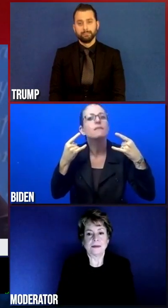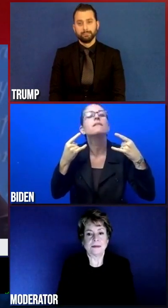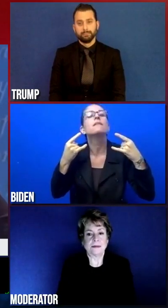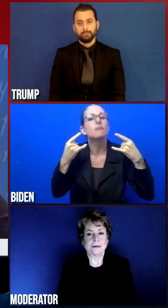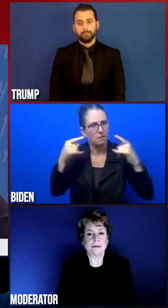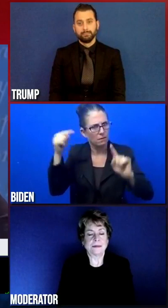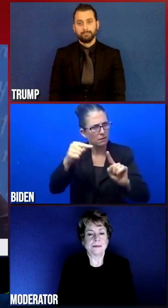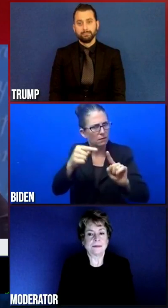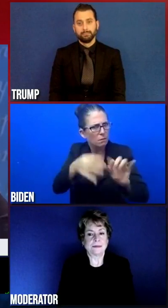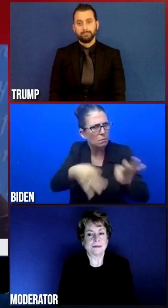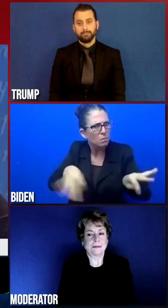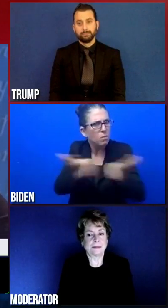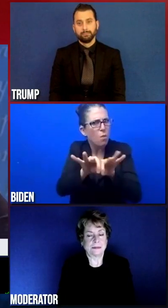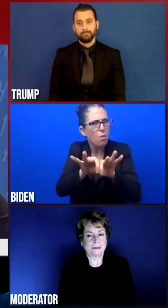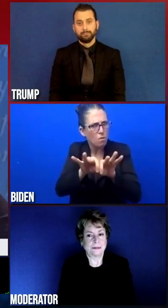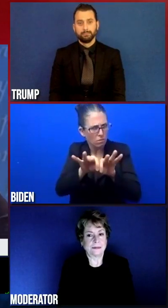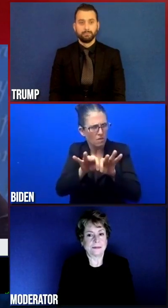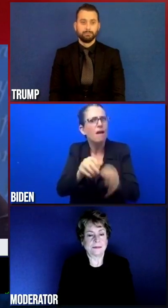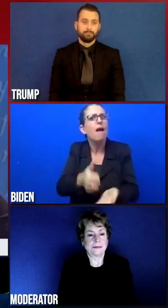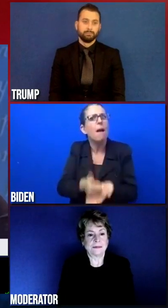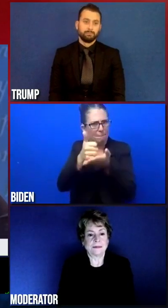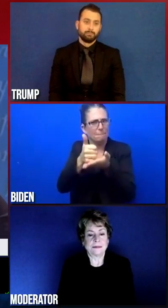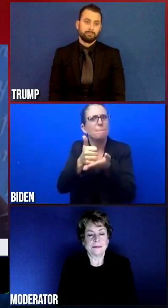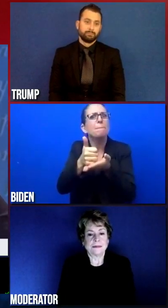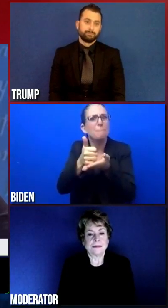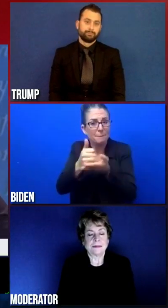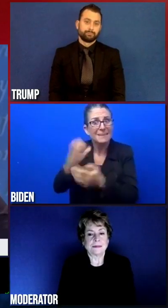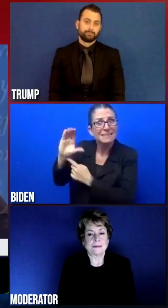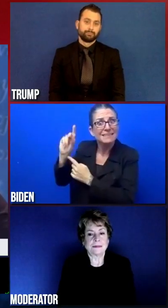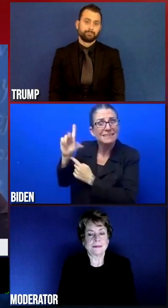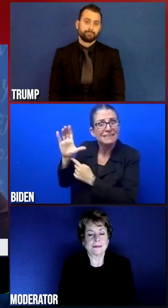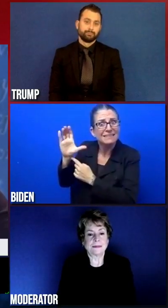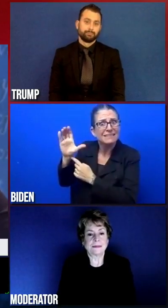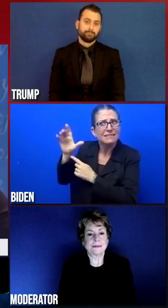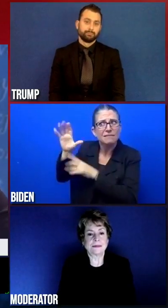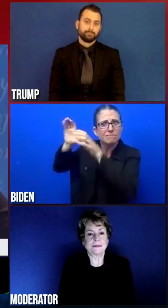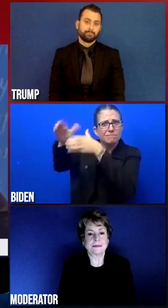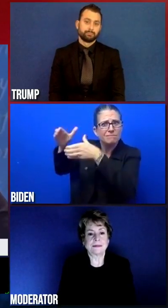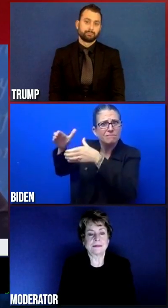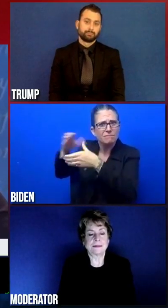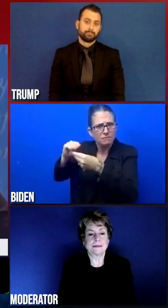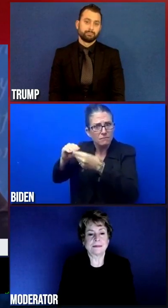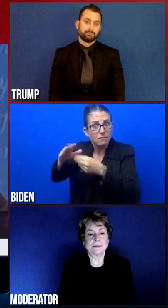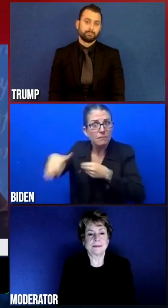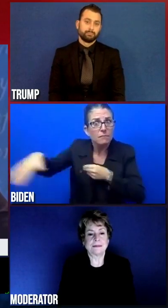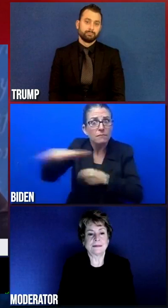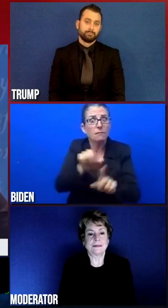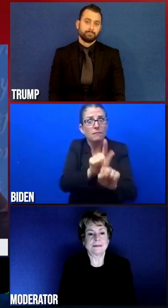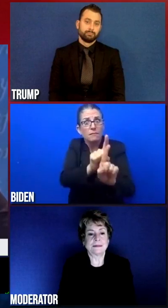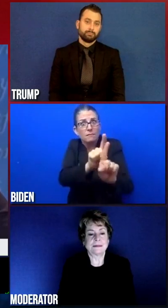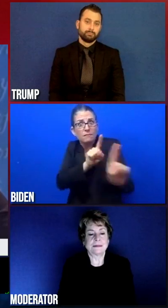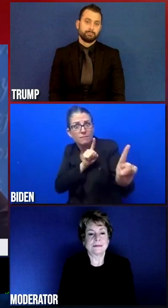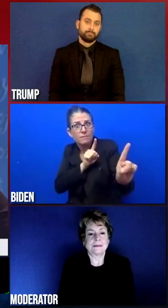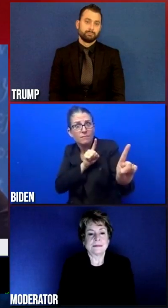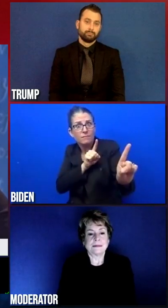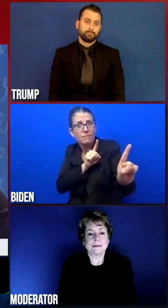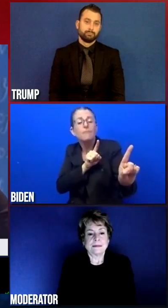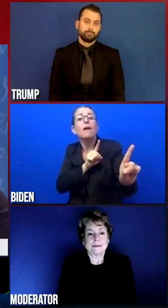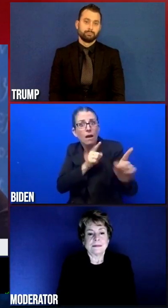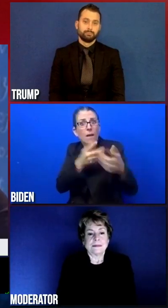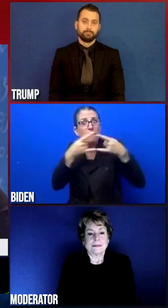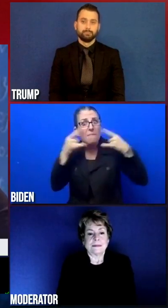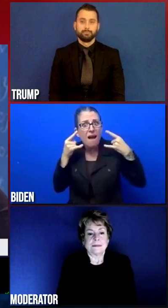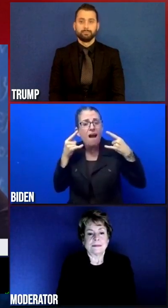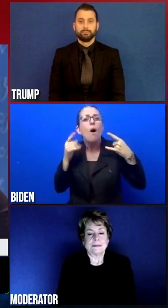wore masks in social distance between now and January, we'd probably save up to 100,000 lives. It matters. And they've also said